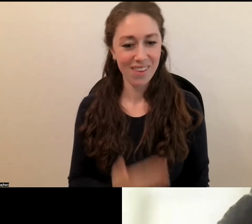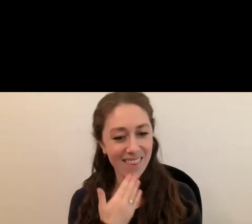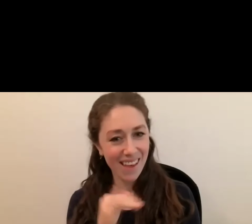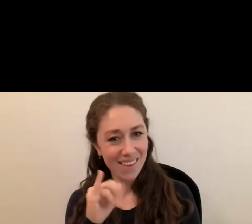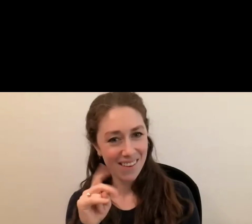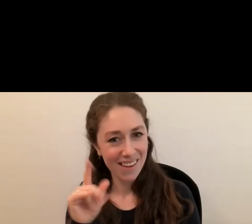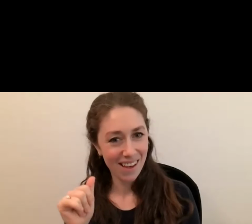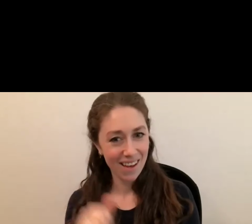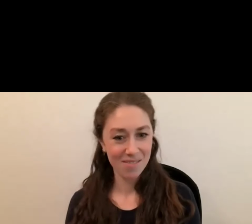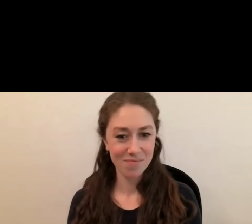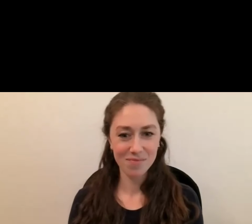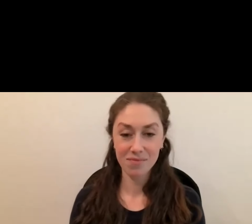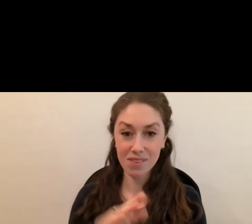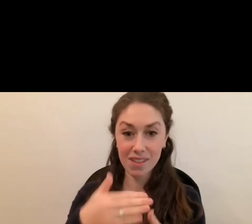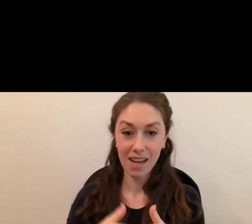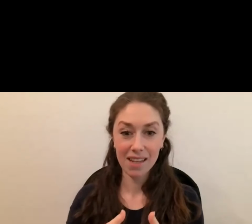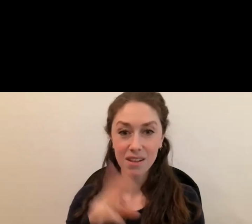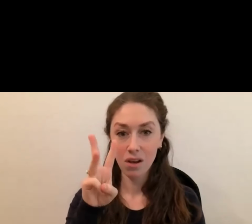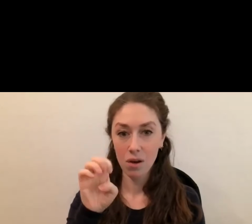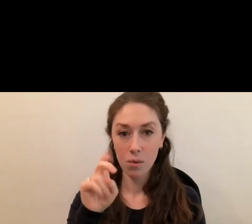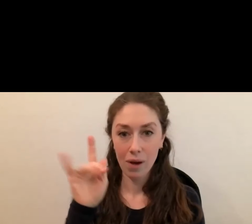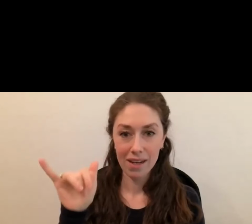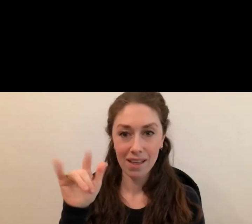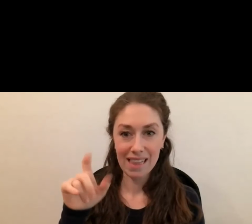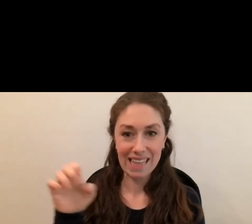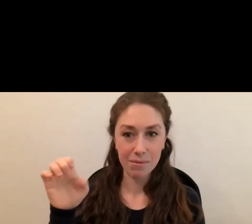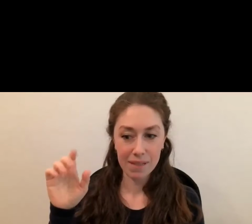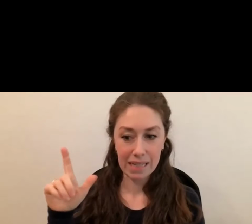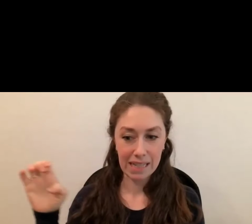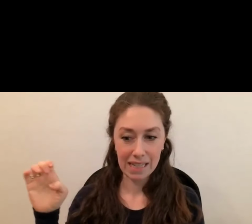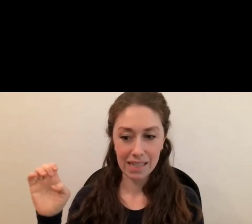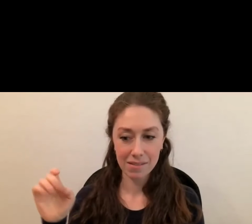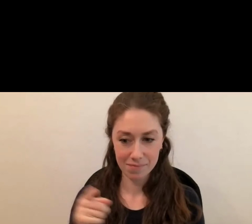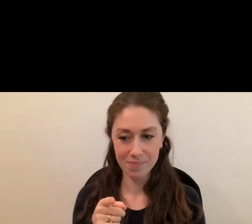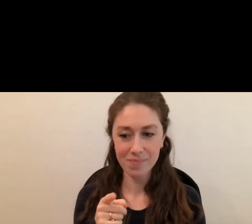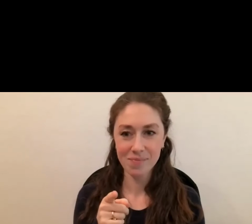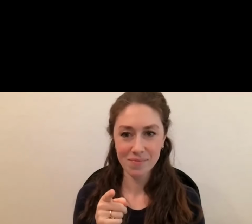India. Next, we have Wendy Levy from the Alliance for Media Arts and Culture.